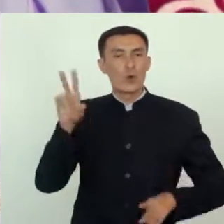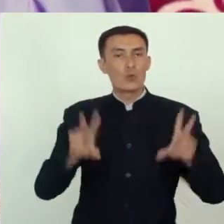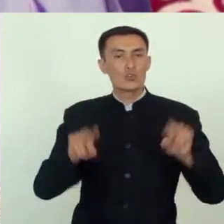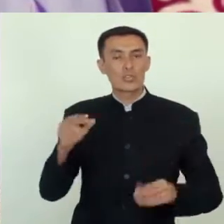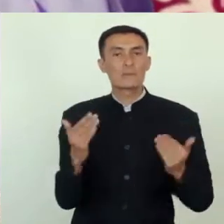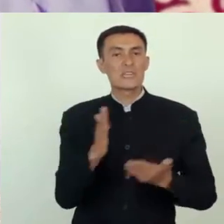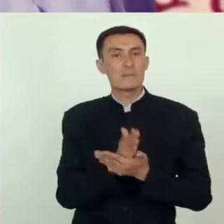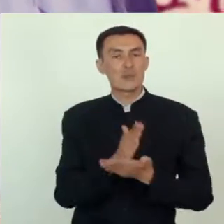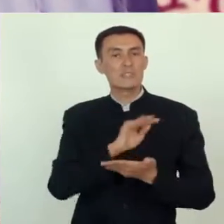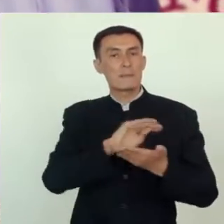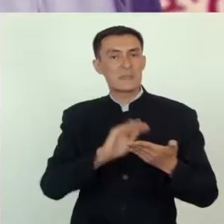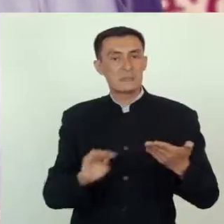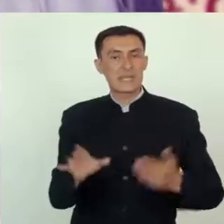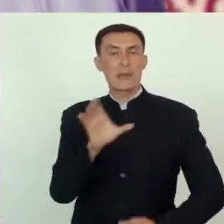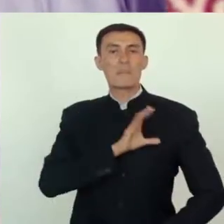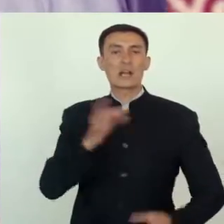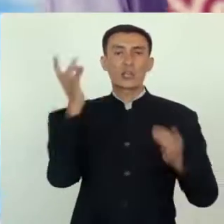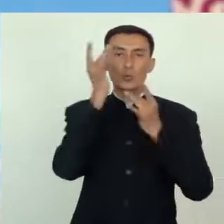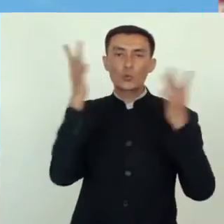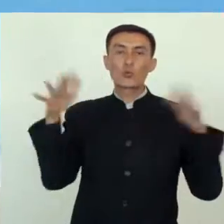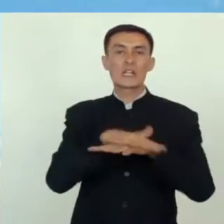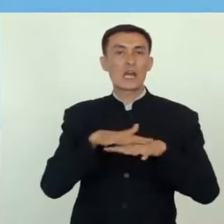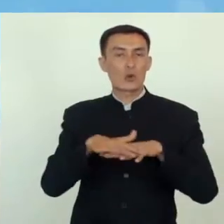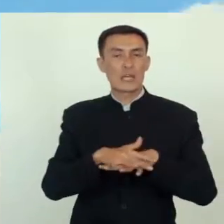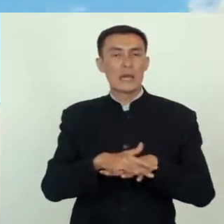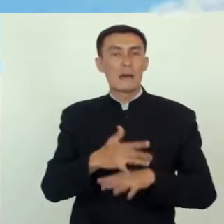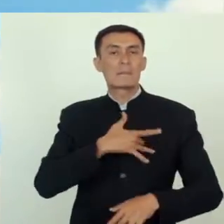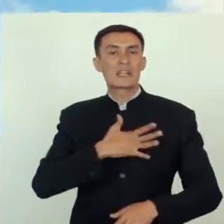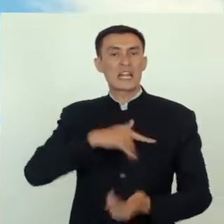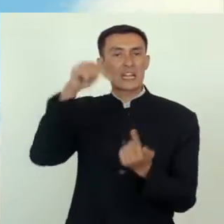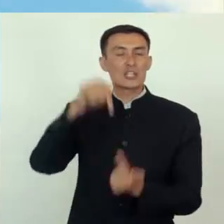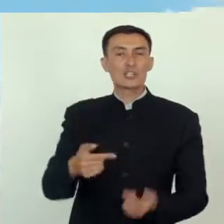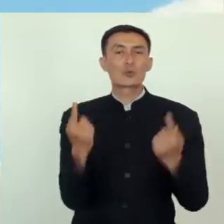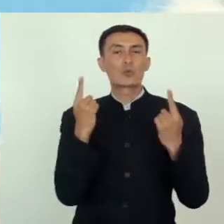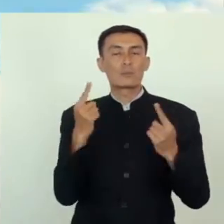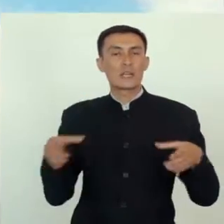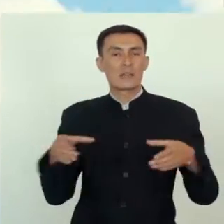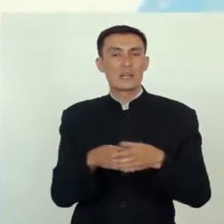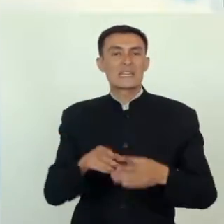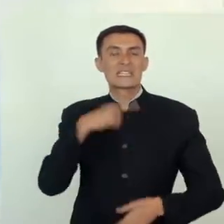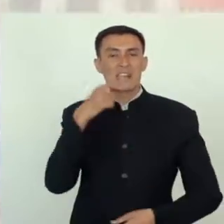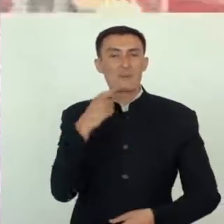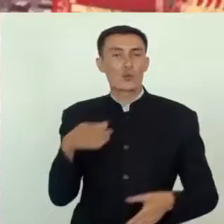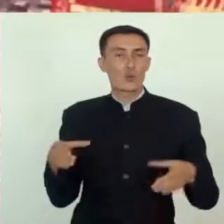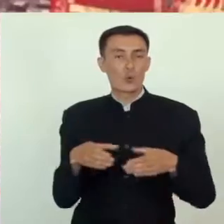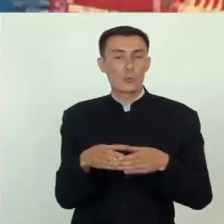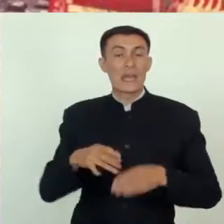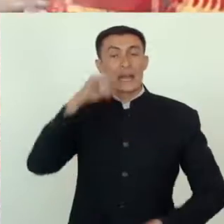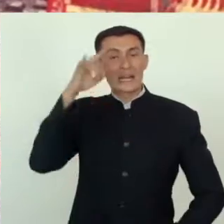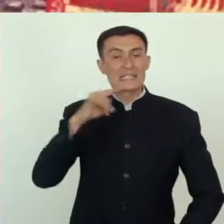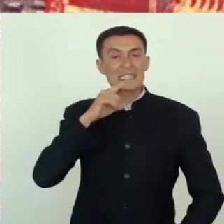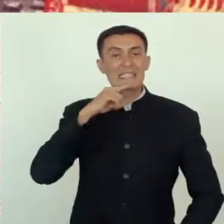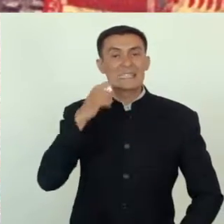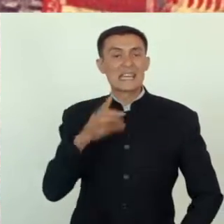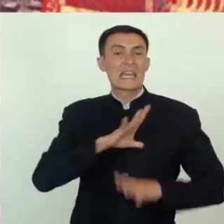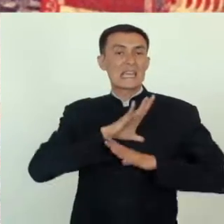to the existing writing and the rich culture of the people, the Kazakh language belongs to a large, ancient, and influential language family.